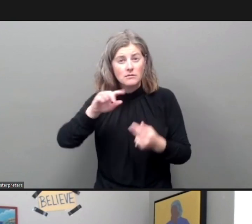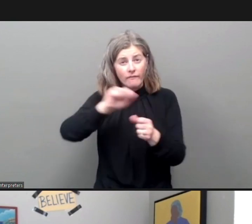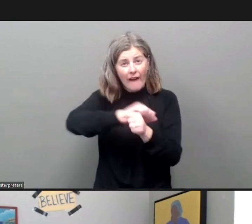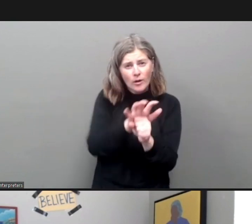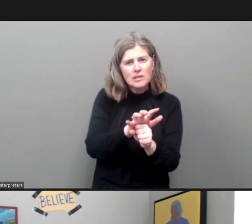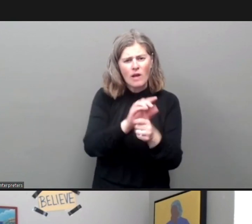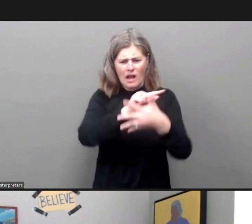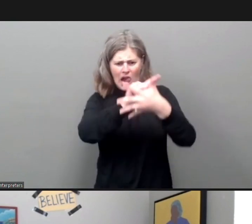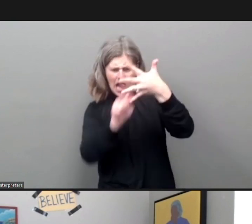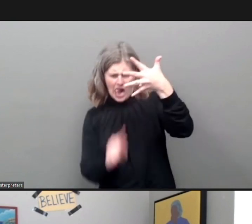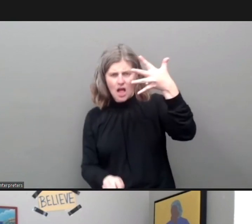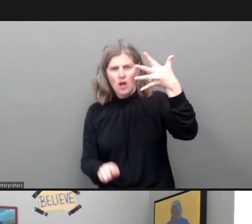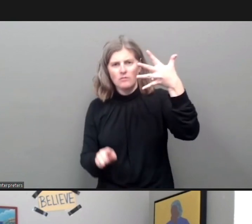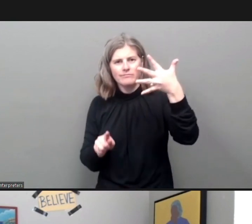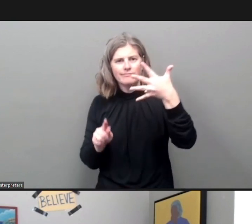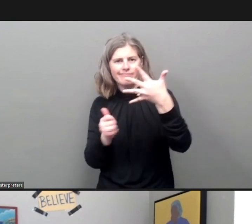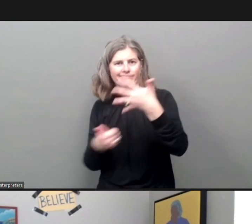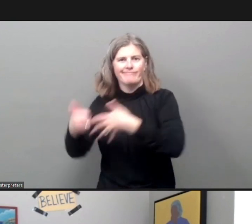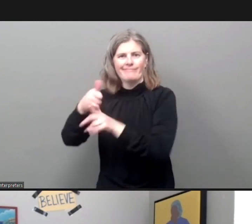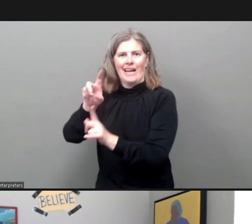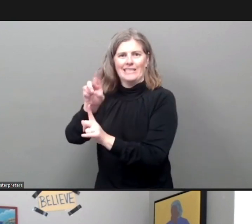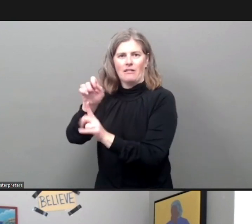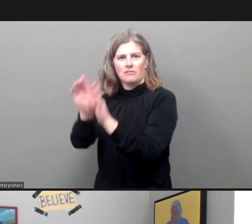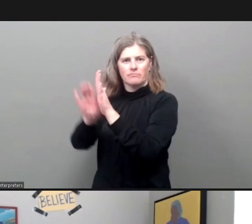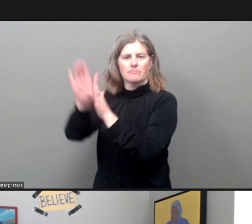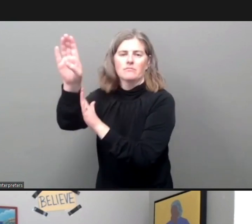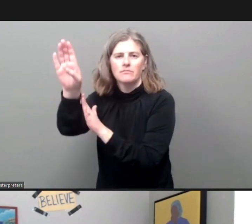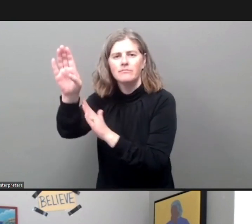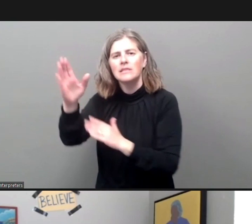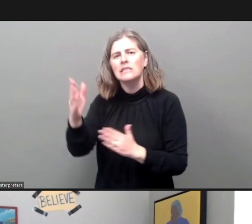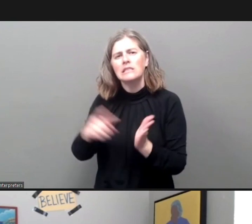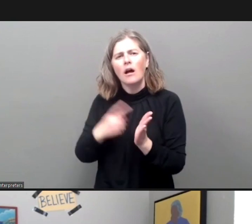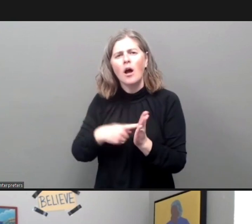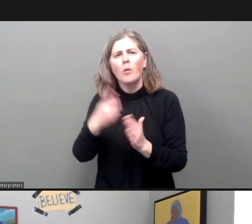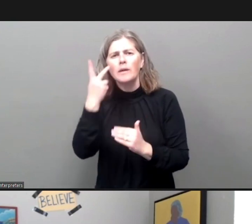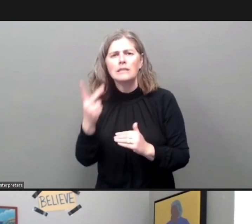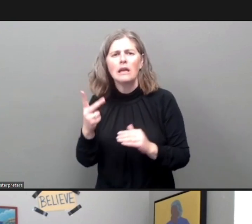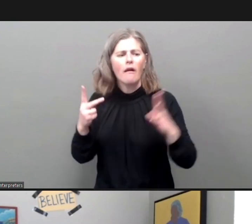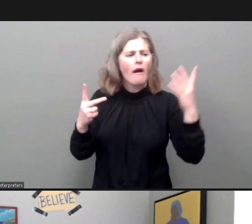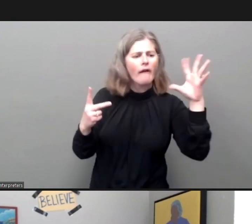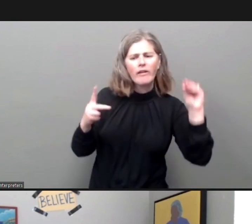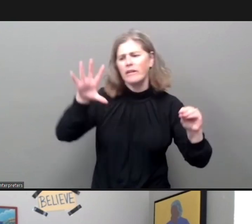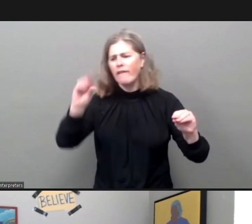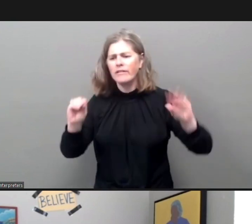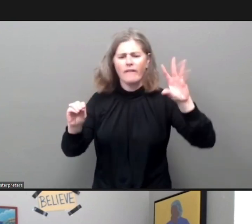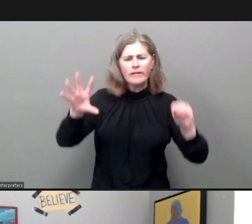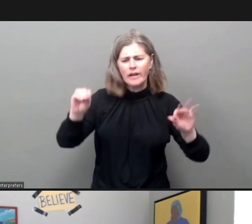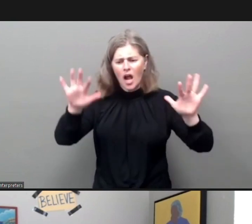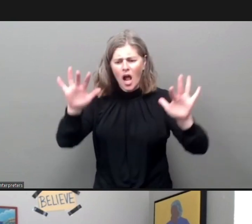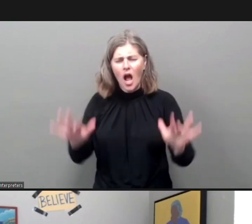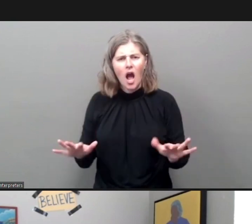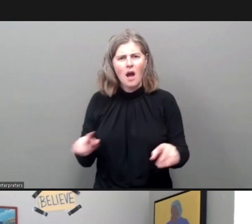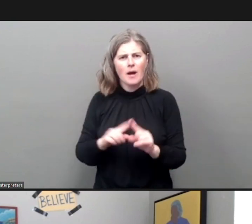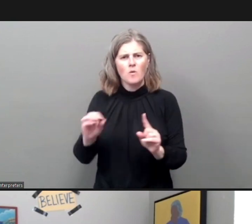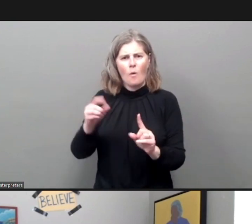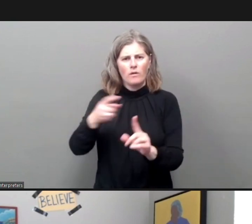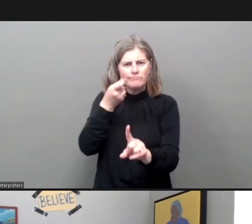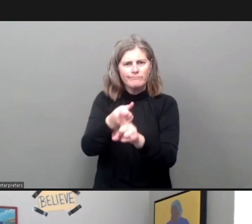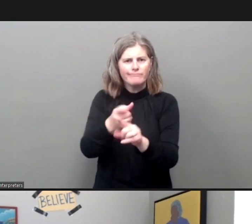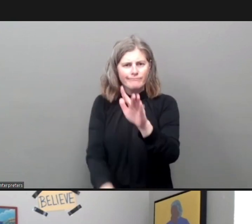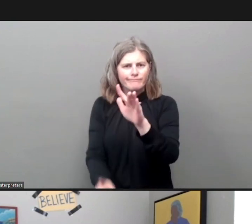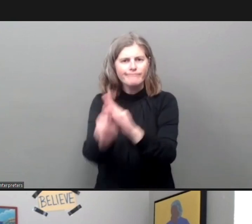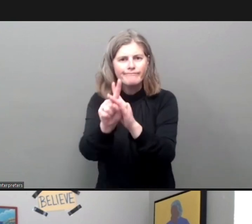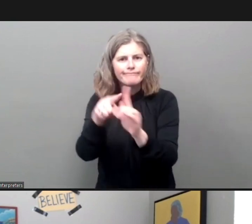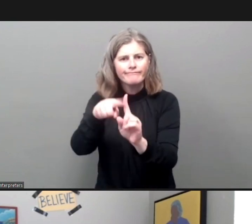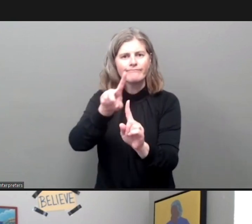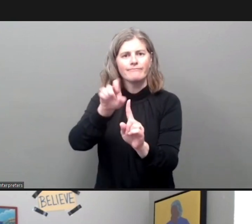through other peaks and troughs of other variants, they've been, you know, 50% or 40% or 70%. We haven't had anybody in, it's sort of